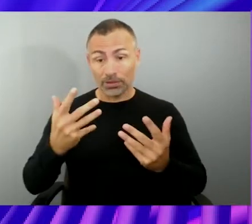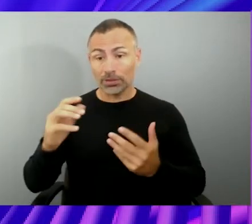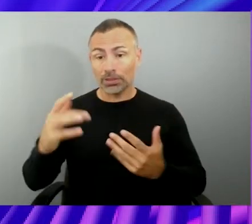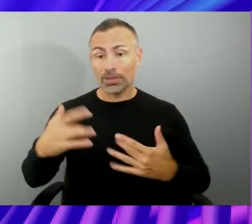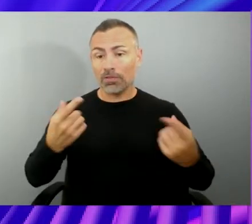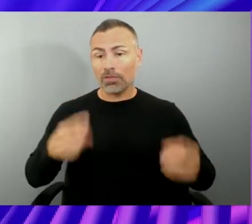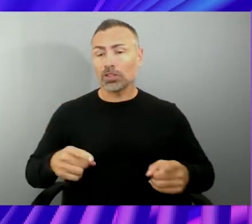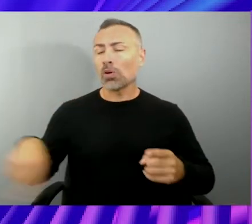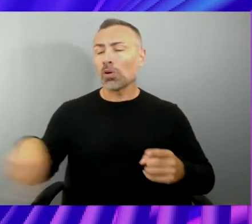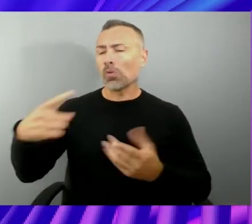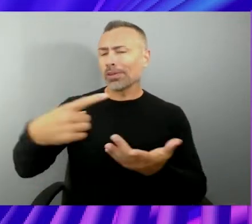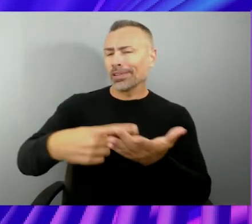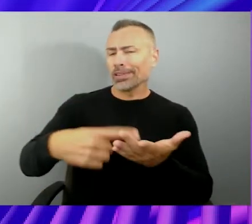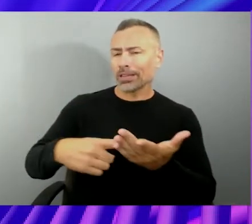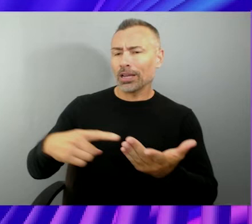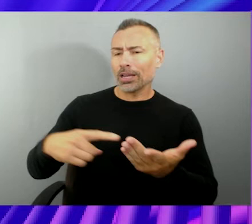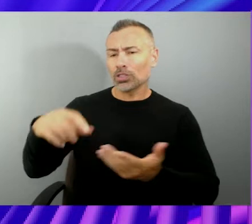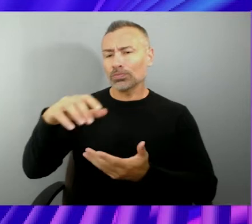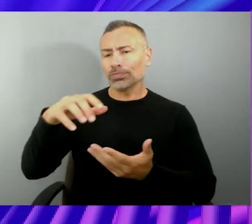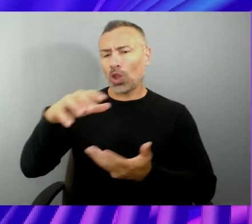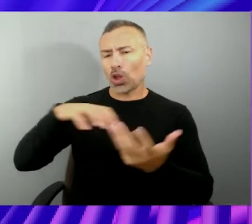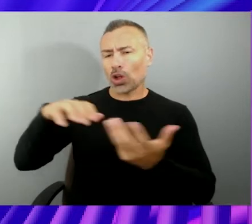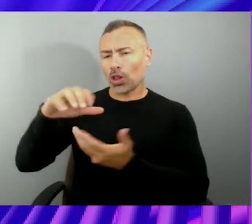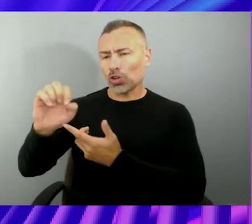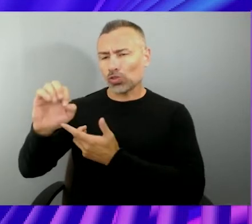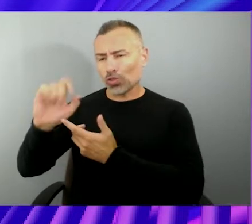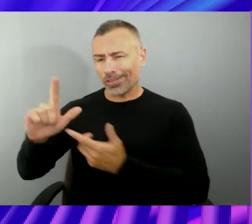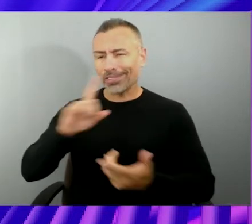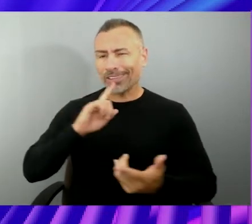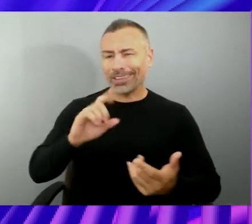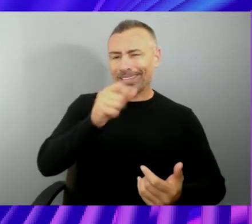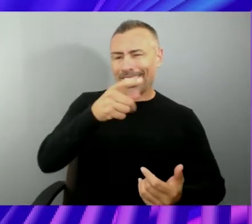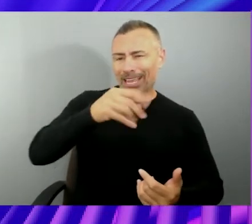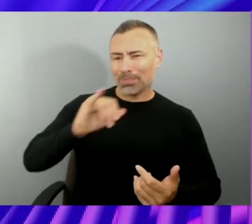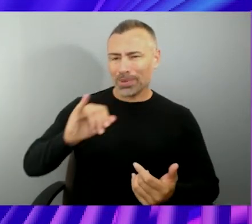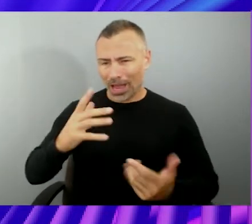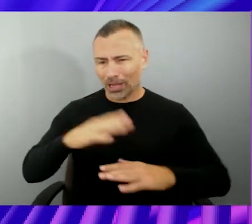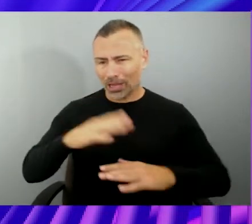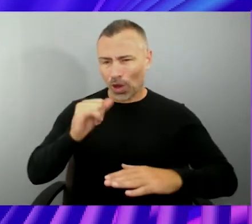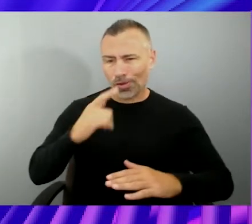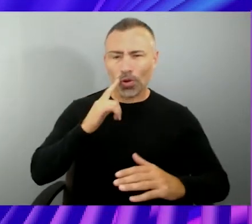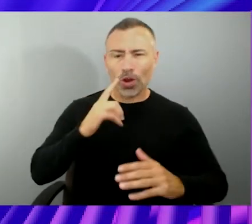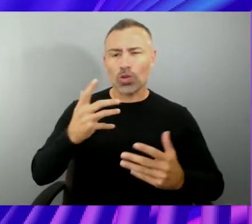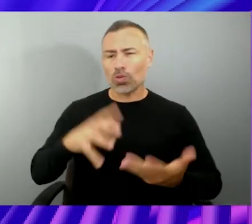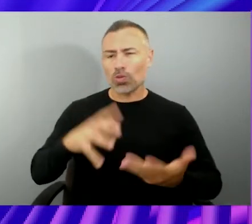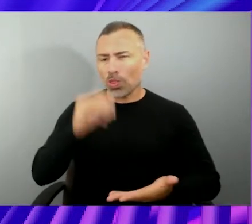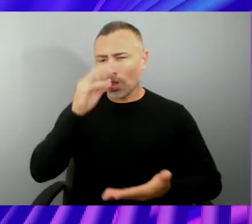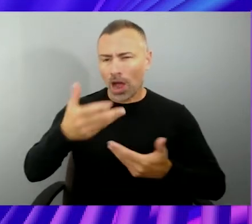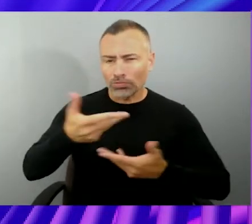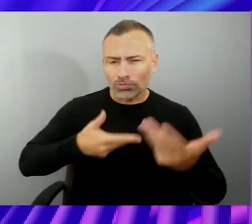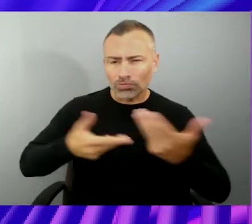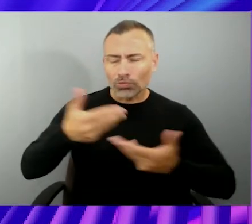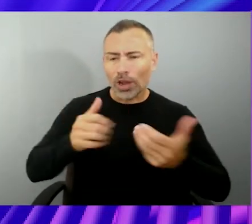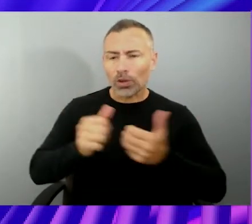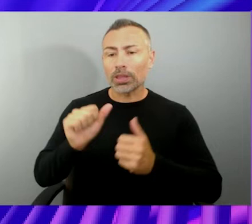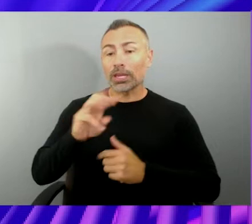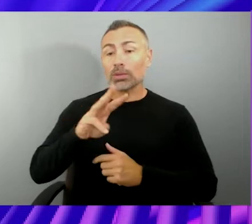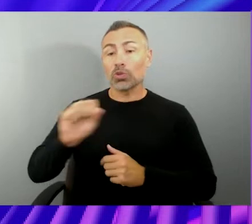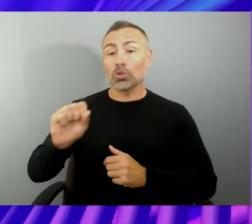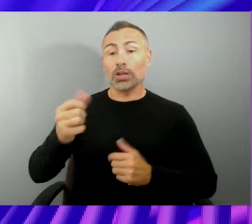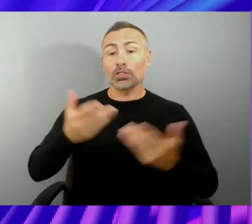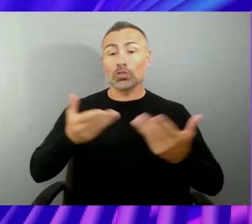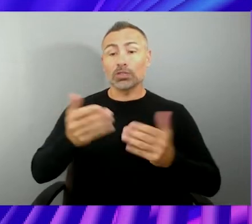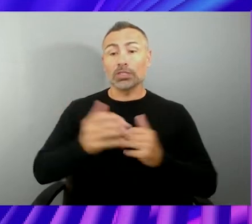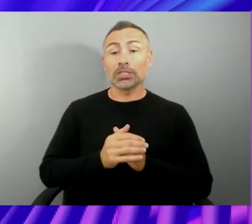layer, where you're identifying how do I interact with AWS services. Well, how do I know other people interacting with my